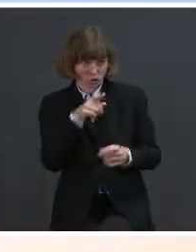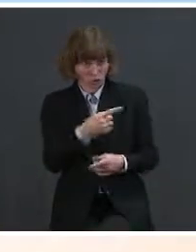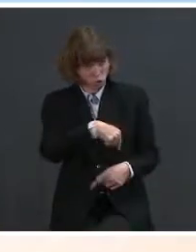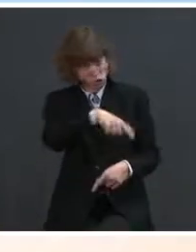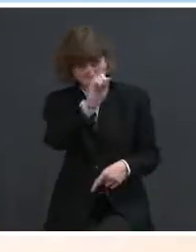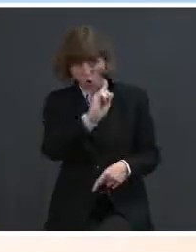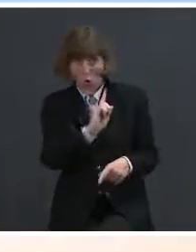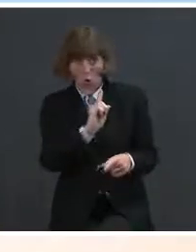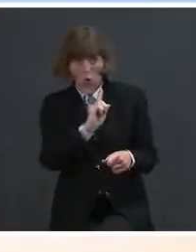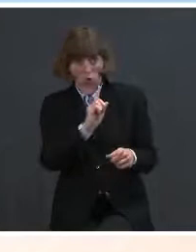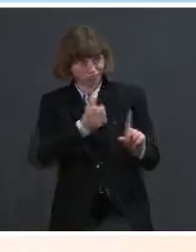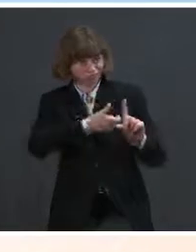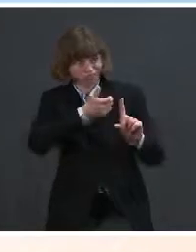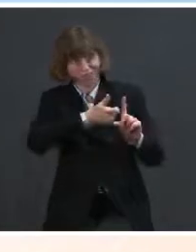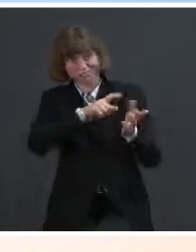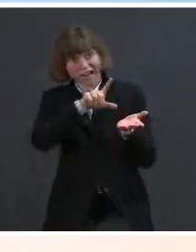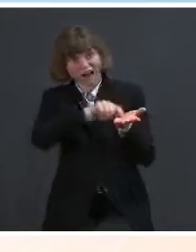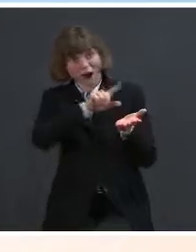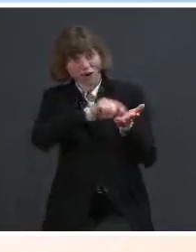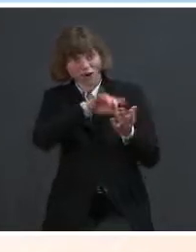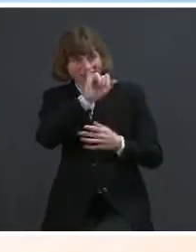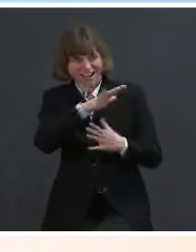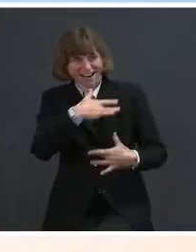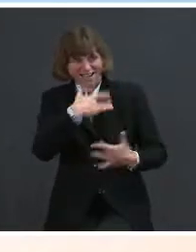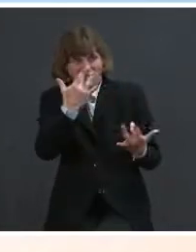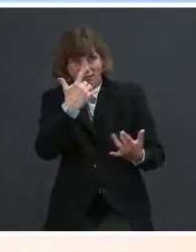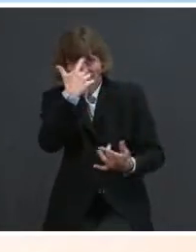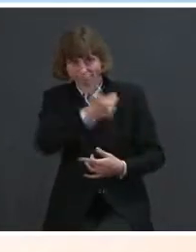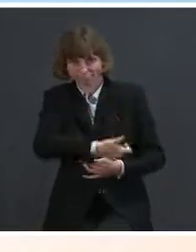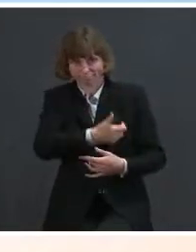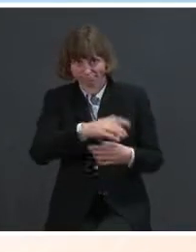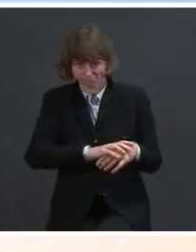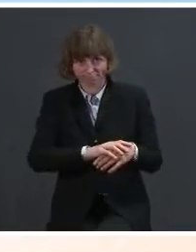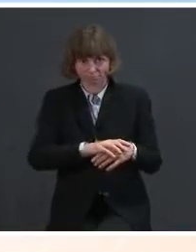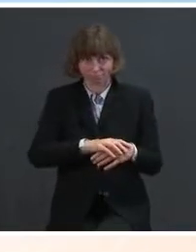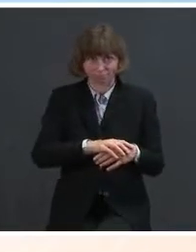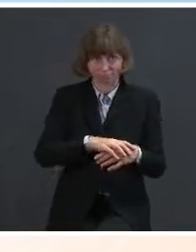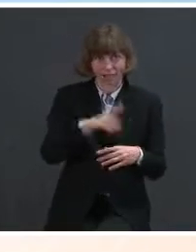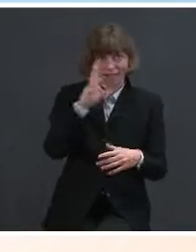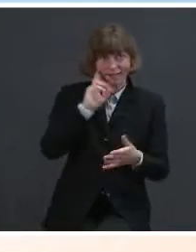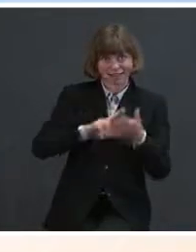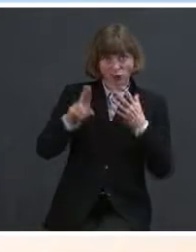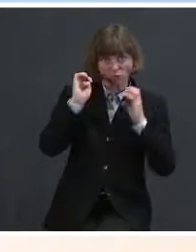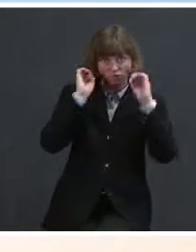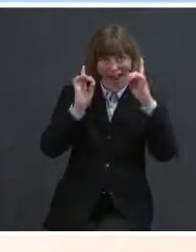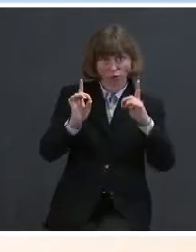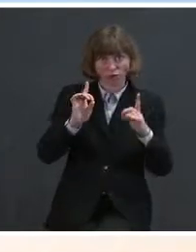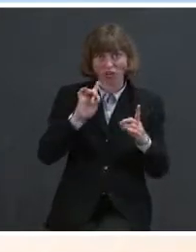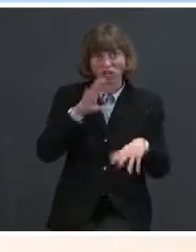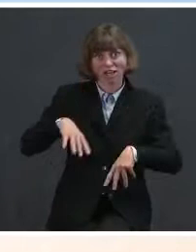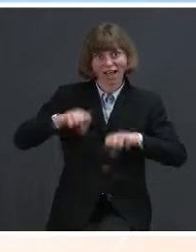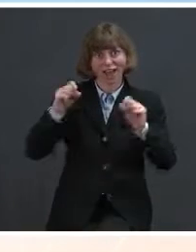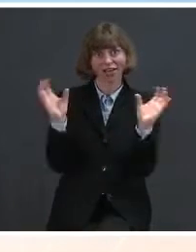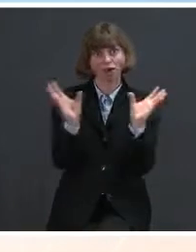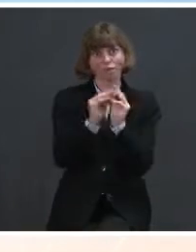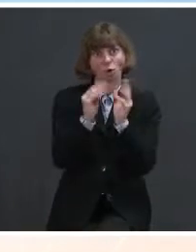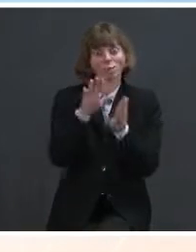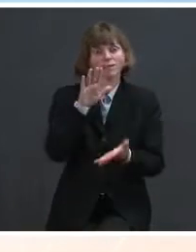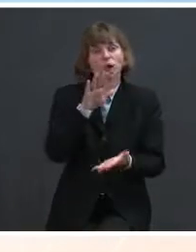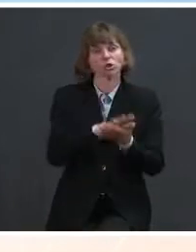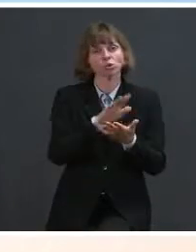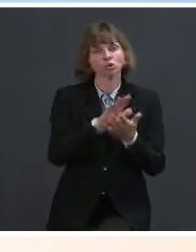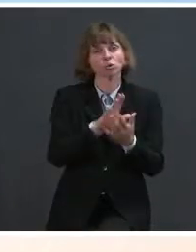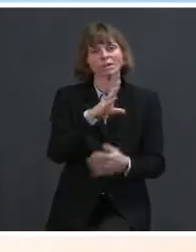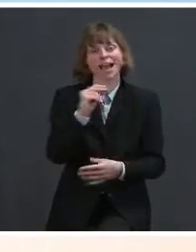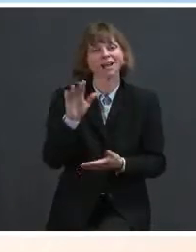bet. The Secretary of Education is having a forum on schools and school reopening on the 24th. I believe it's the 24th